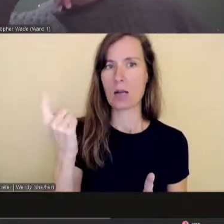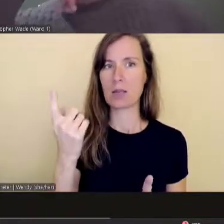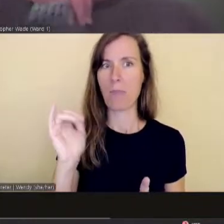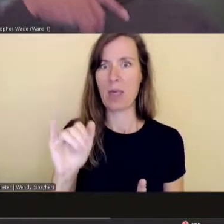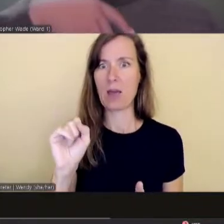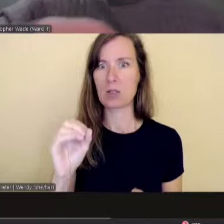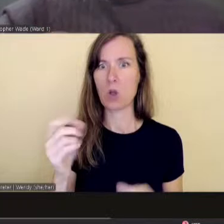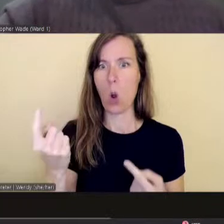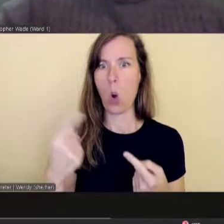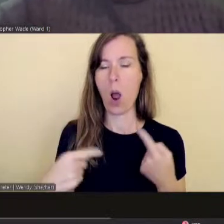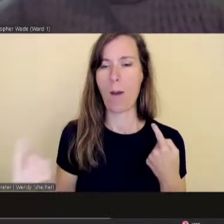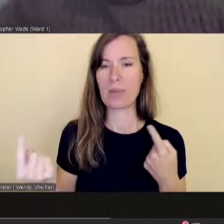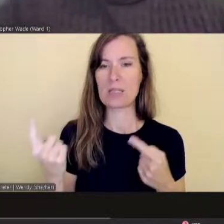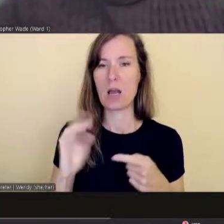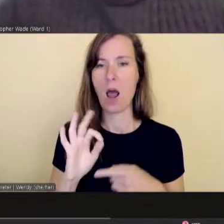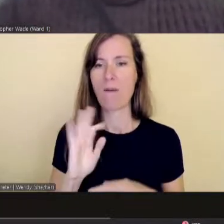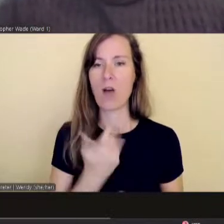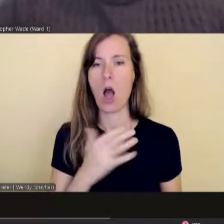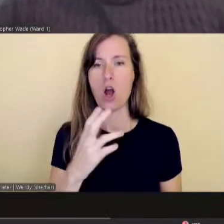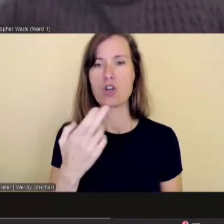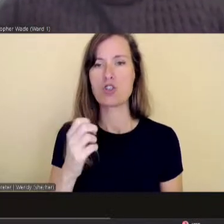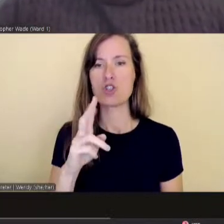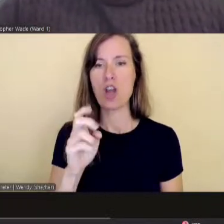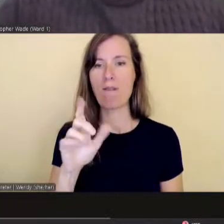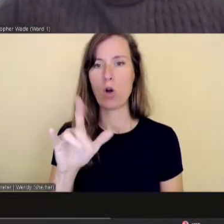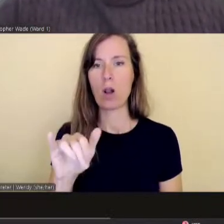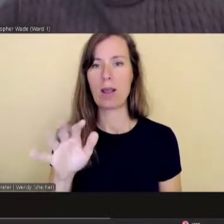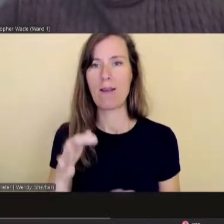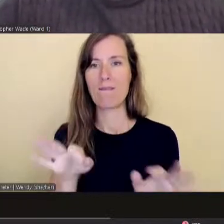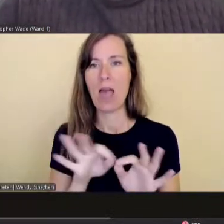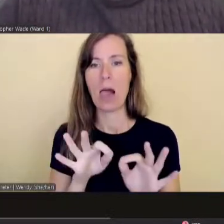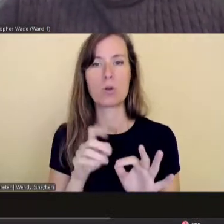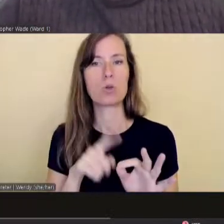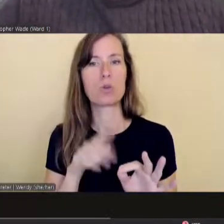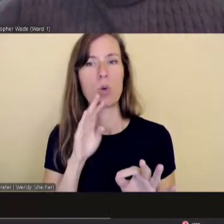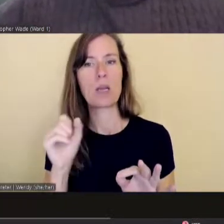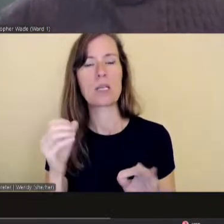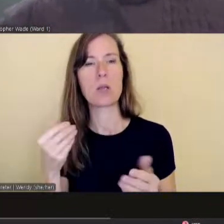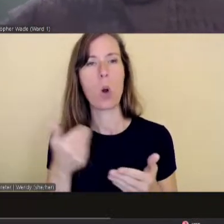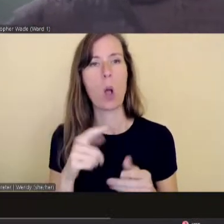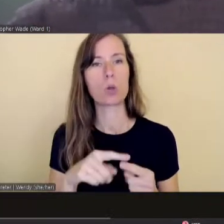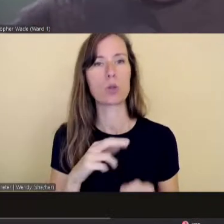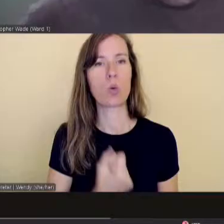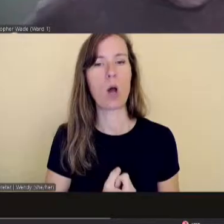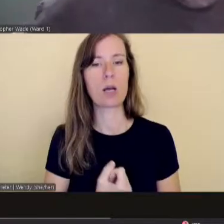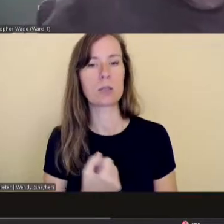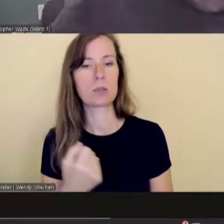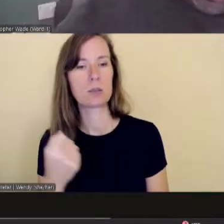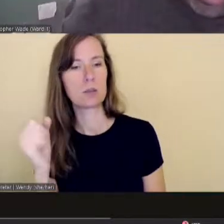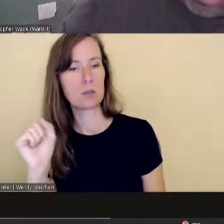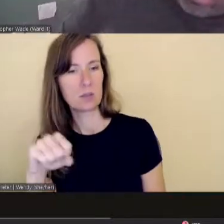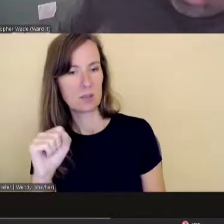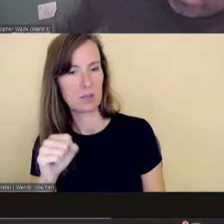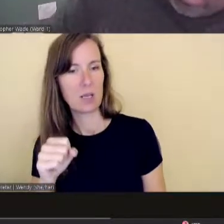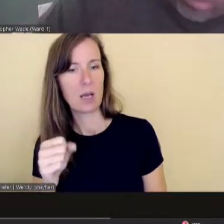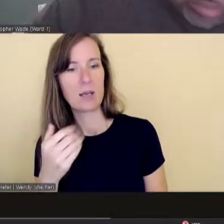Cheverly values to be that close to us. Understood. And thank you for that.